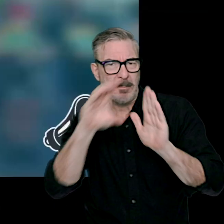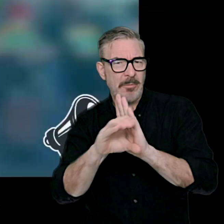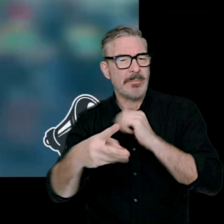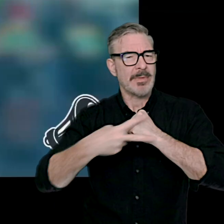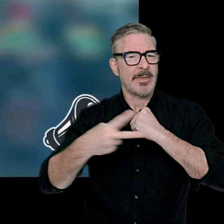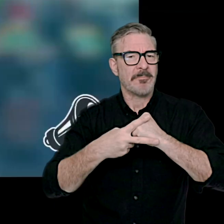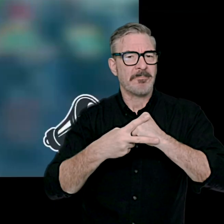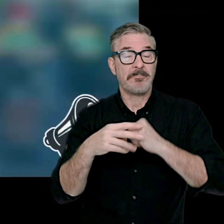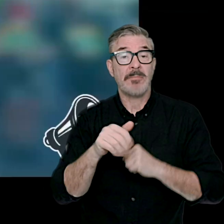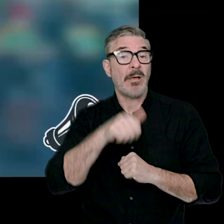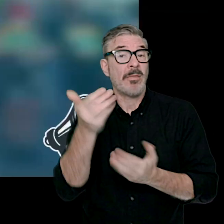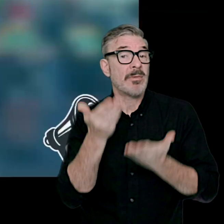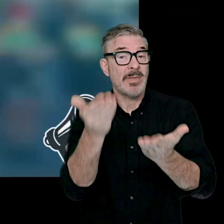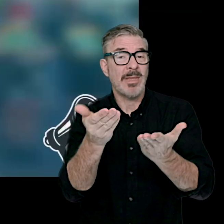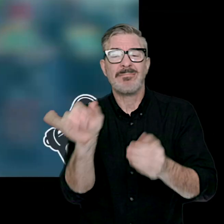pay stubs.